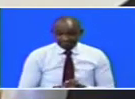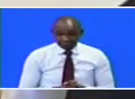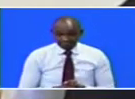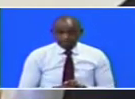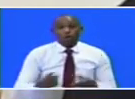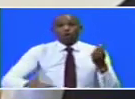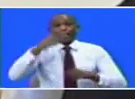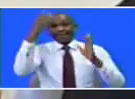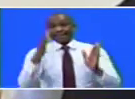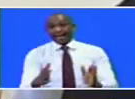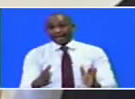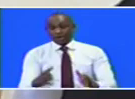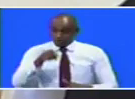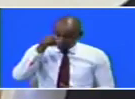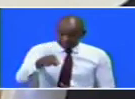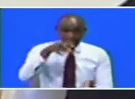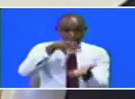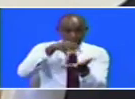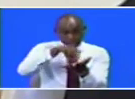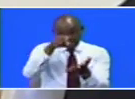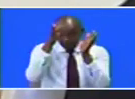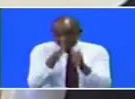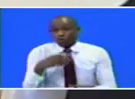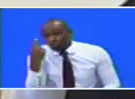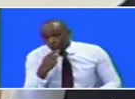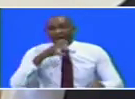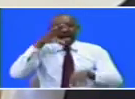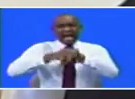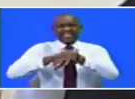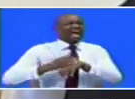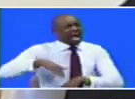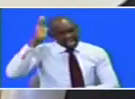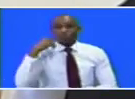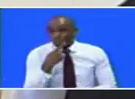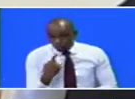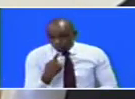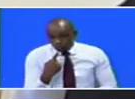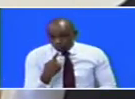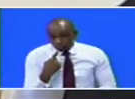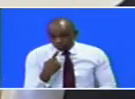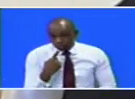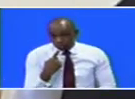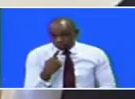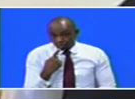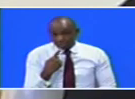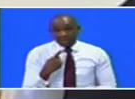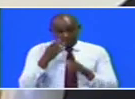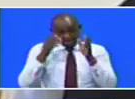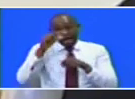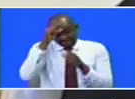The winner to this position, or the person who's gotten the higher votes, is the